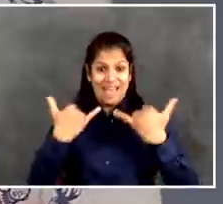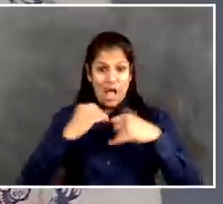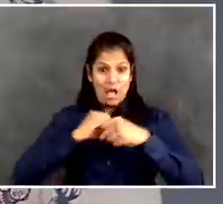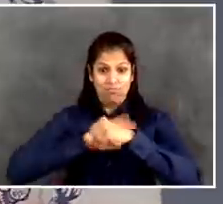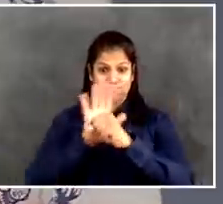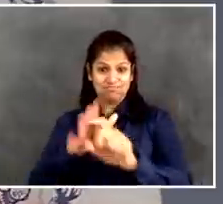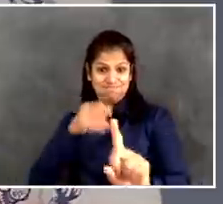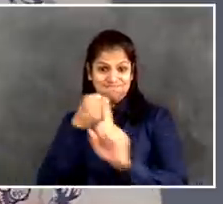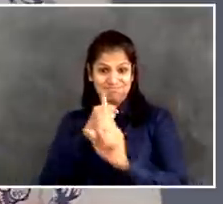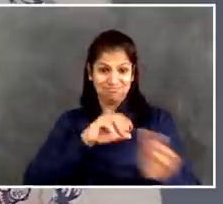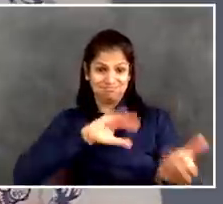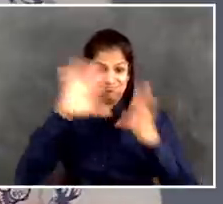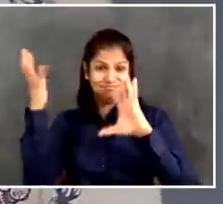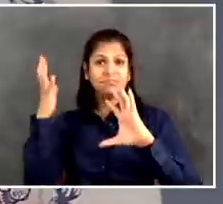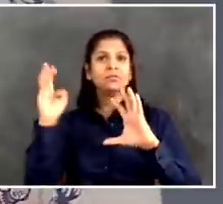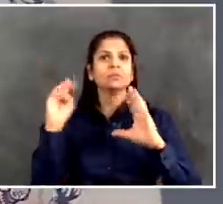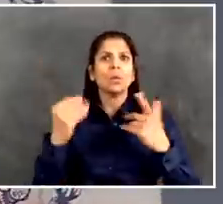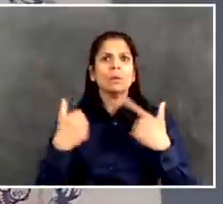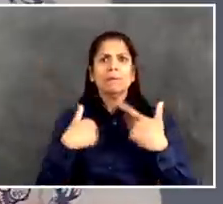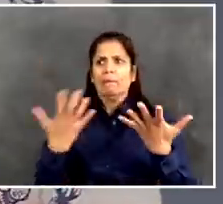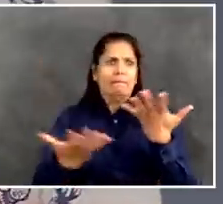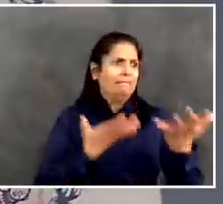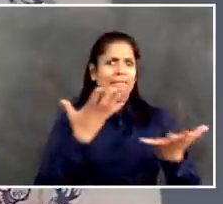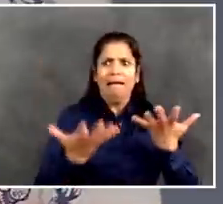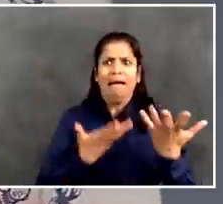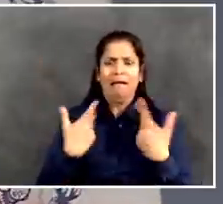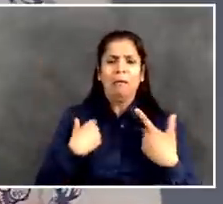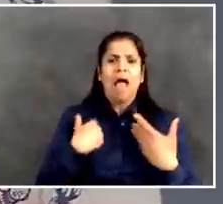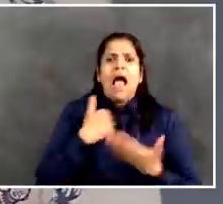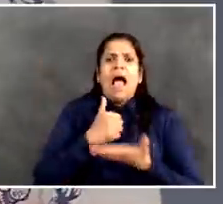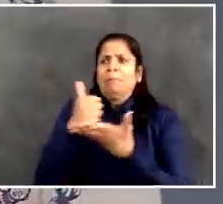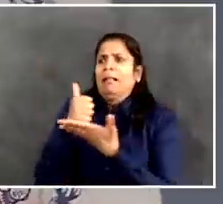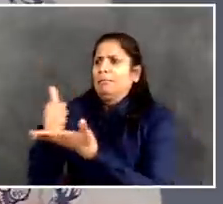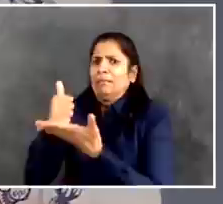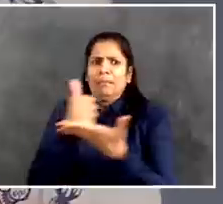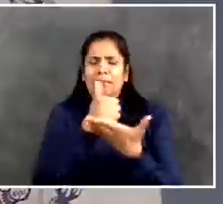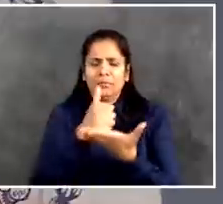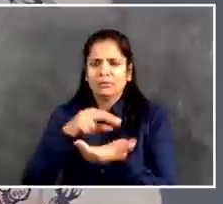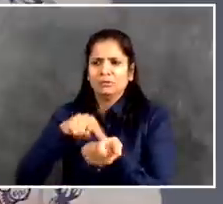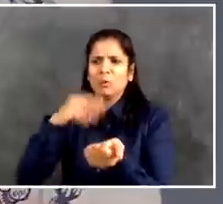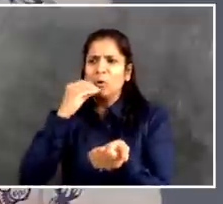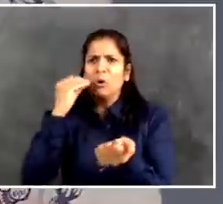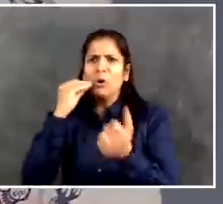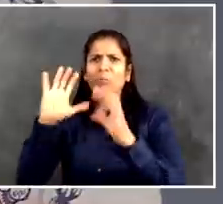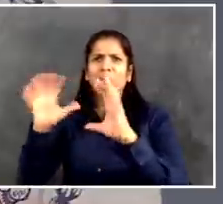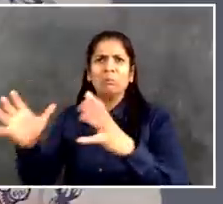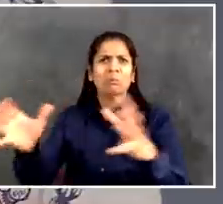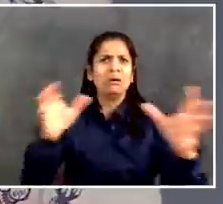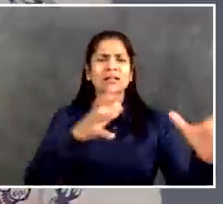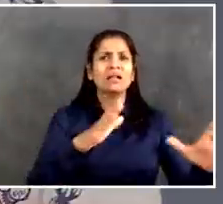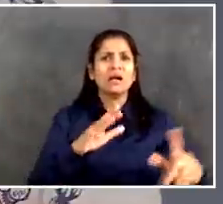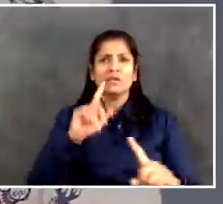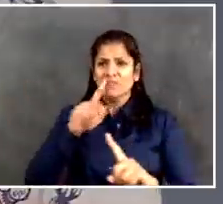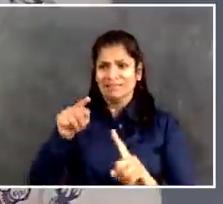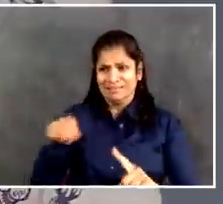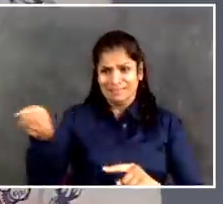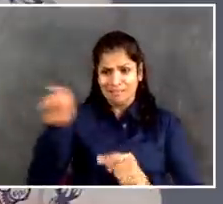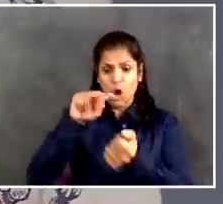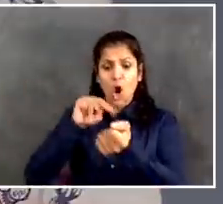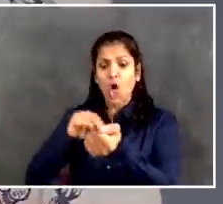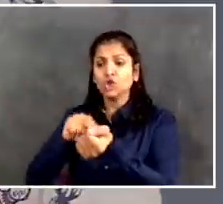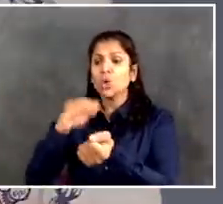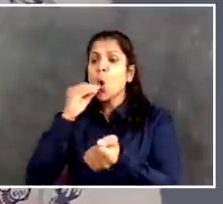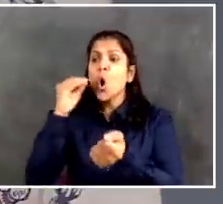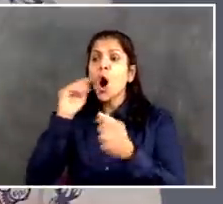we've just tried to say, what do you need? And we're going to try and get it for you, whether it's PPEs or more and more, we see staffing is a real issue. We're just going to get them what they need